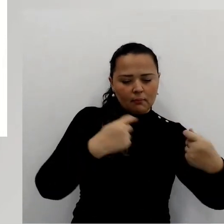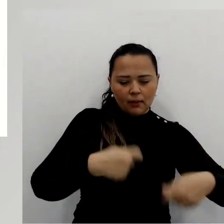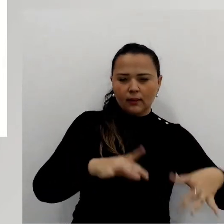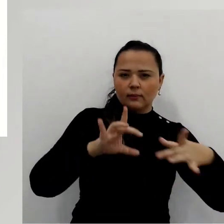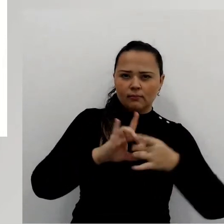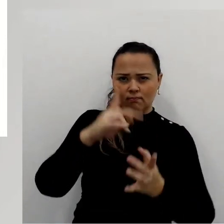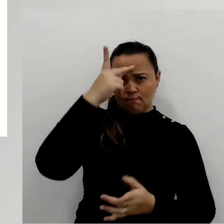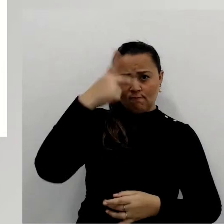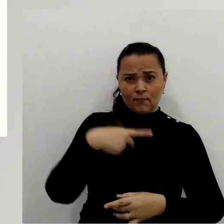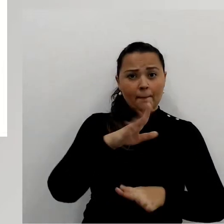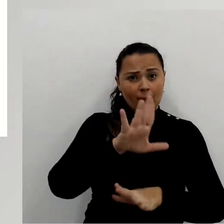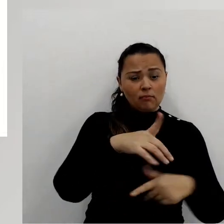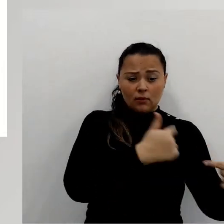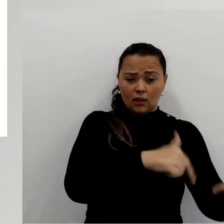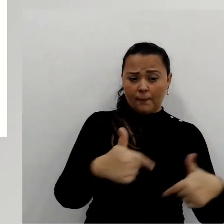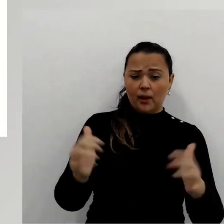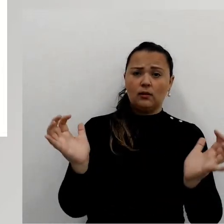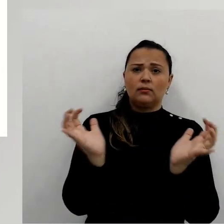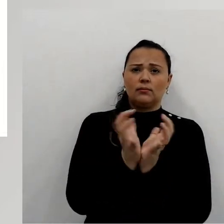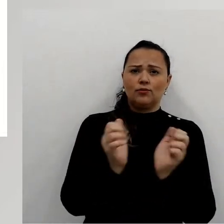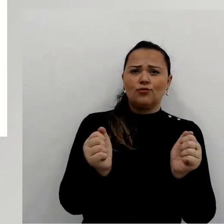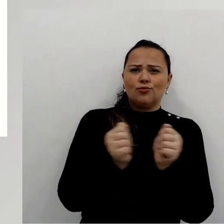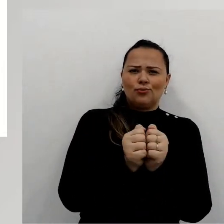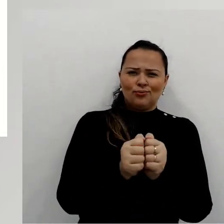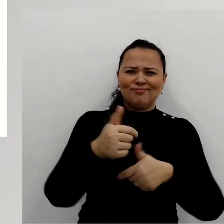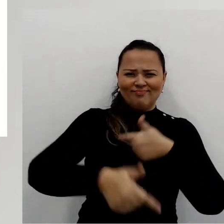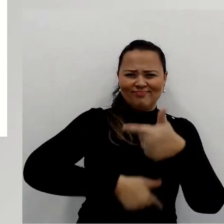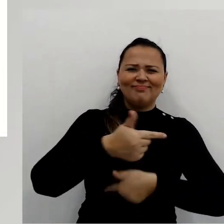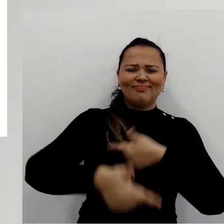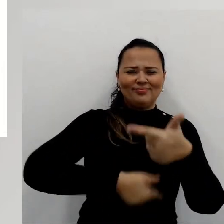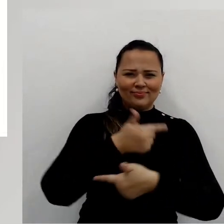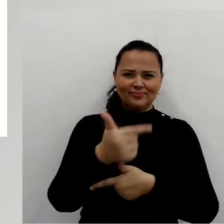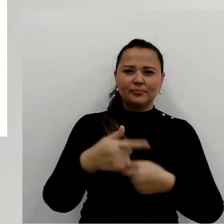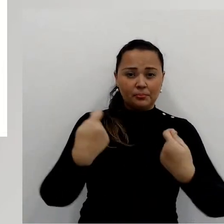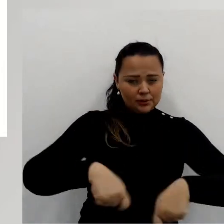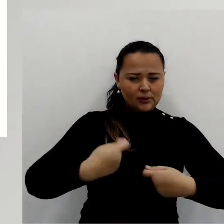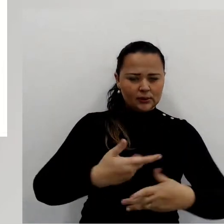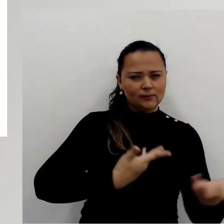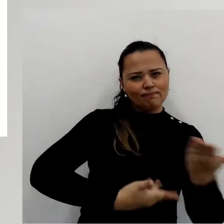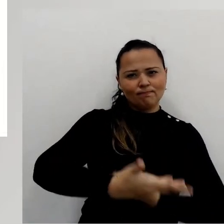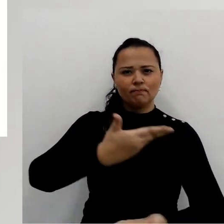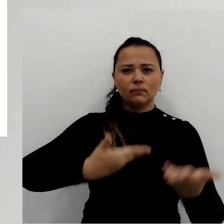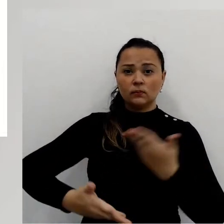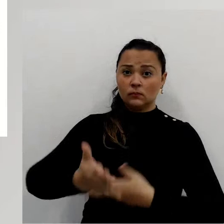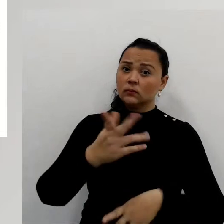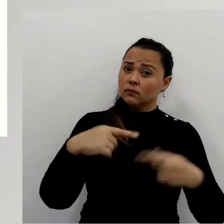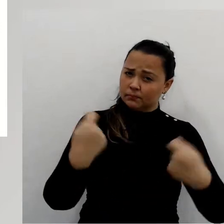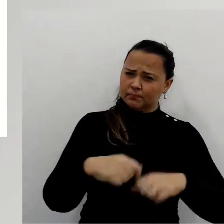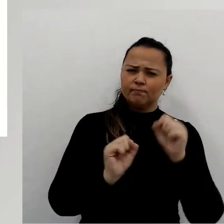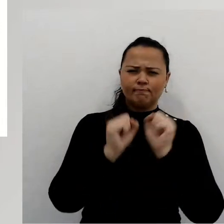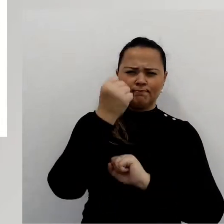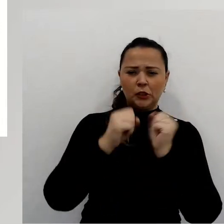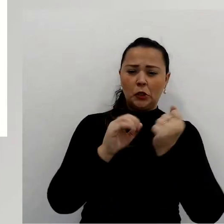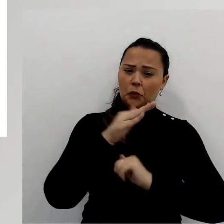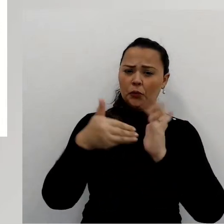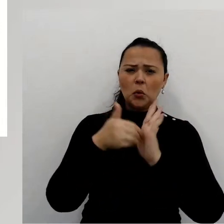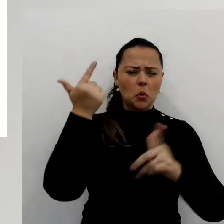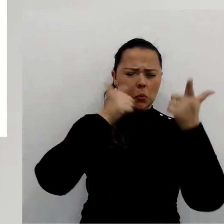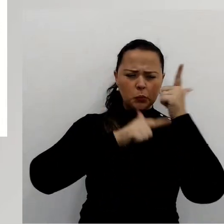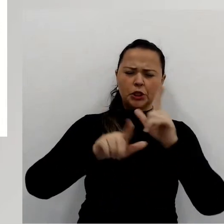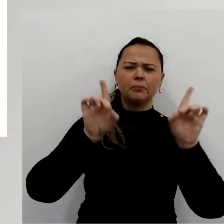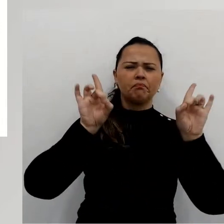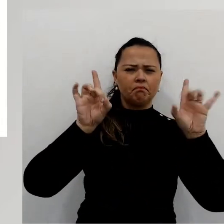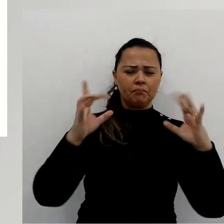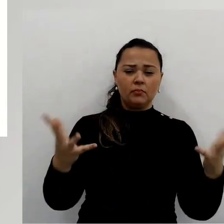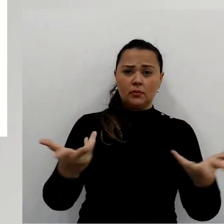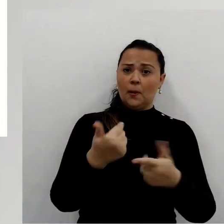overall environment. And it has to do that in order for it all to work. Because if you don't have process